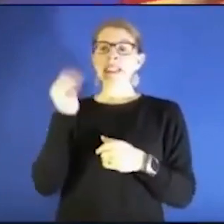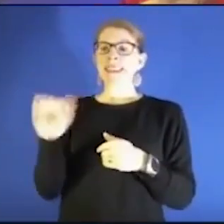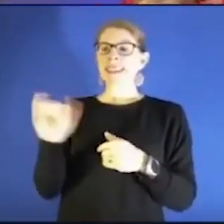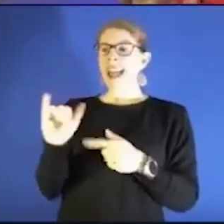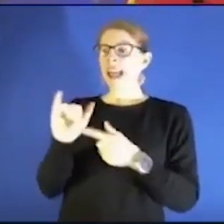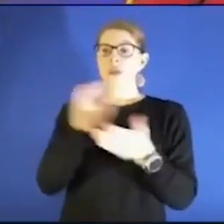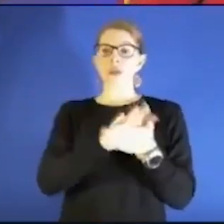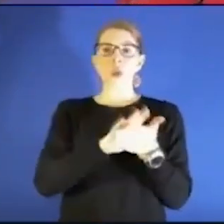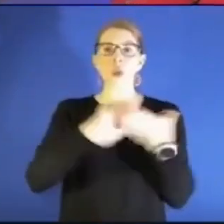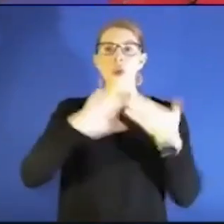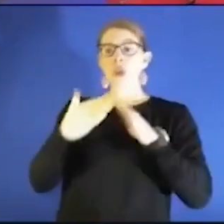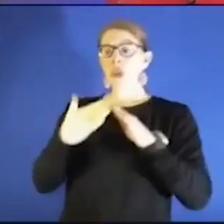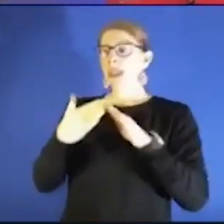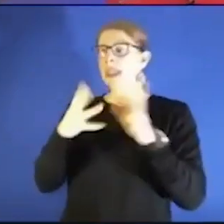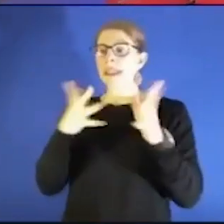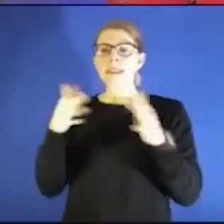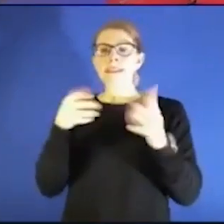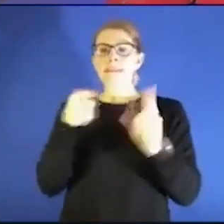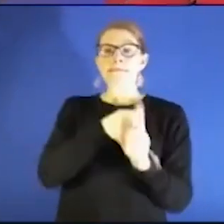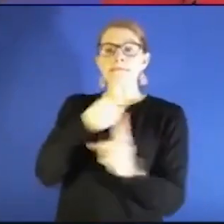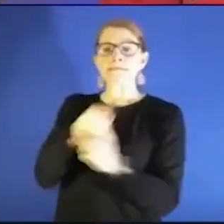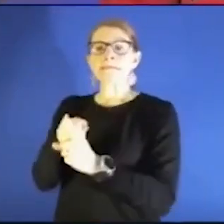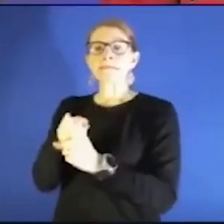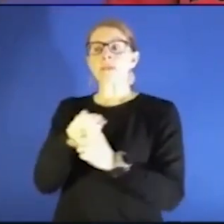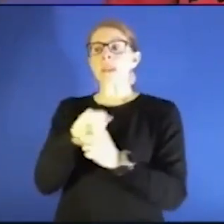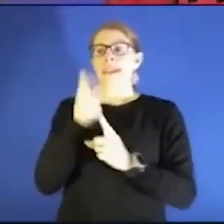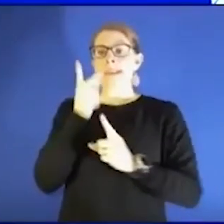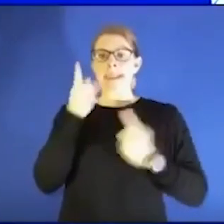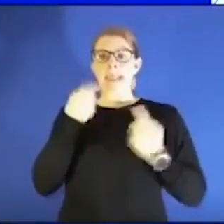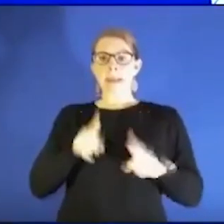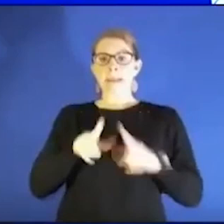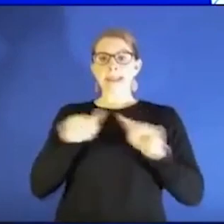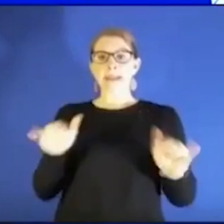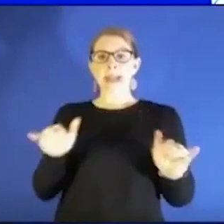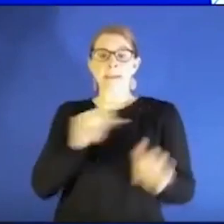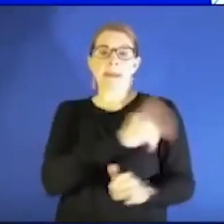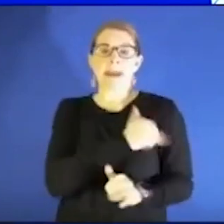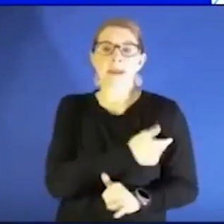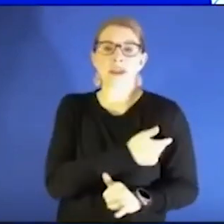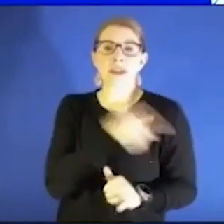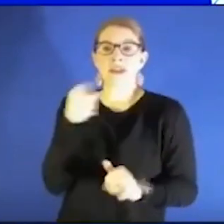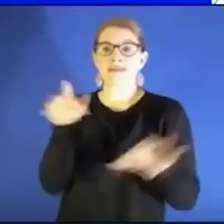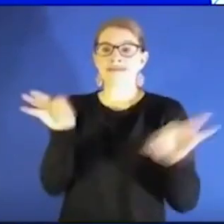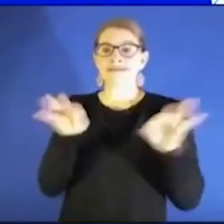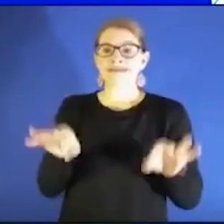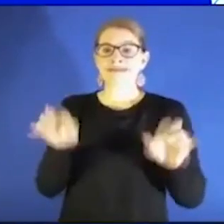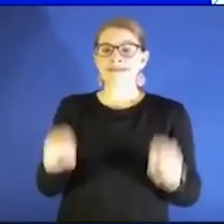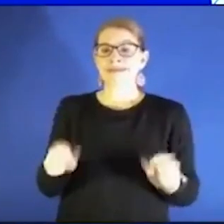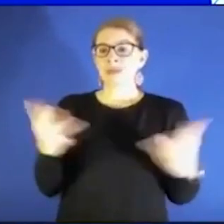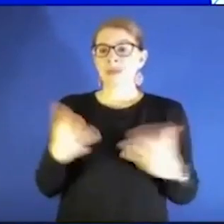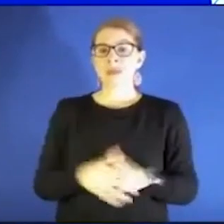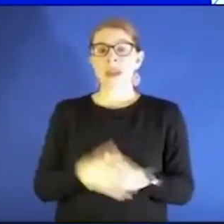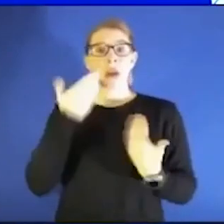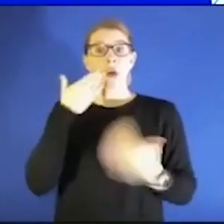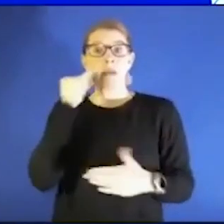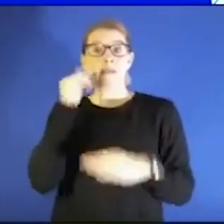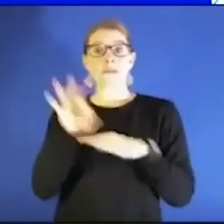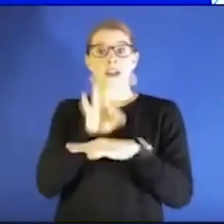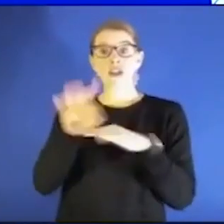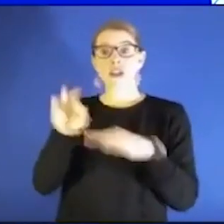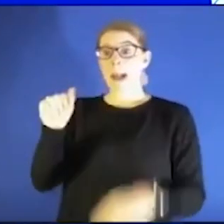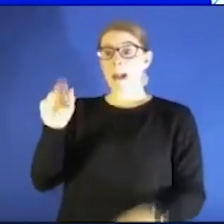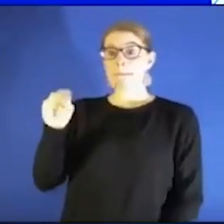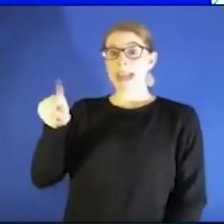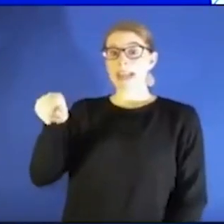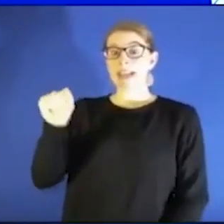and it's kind of marrying up with what we are seeing in the hospital. What can you tell us? Yeah, and I don't know if this is just a function of Amanda being on the